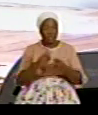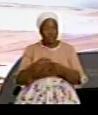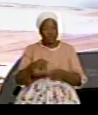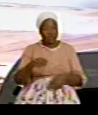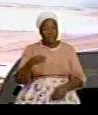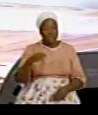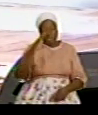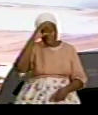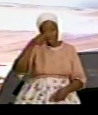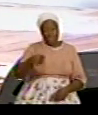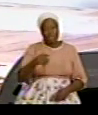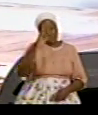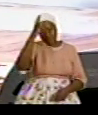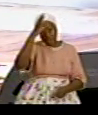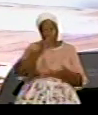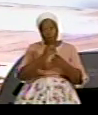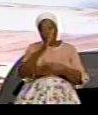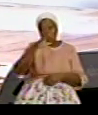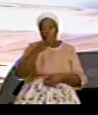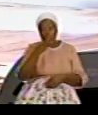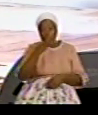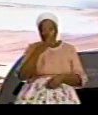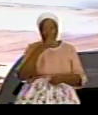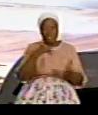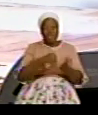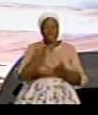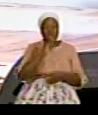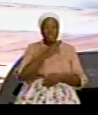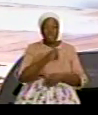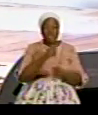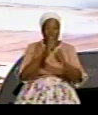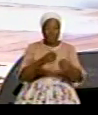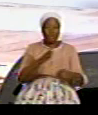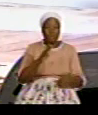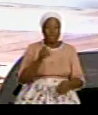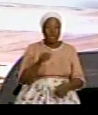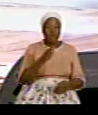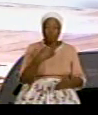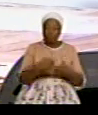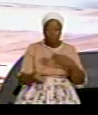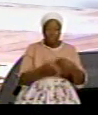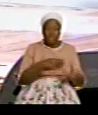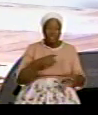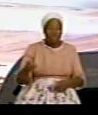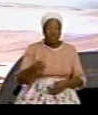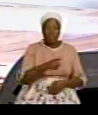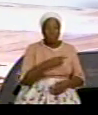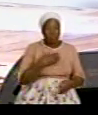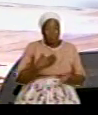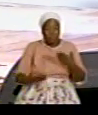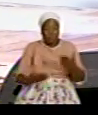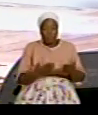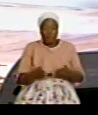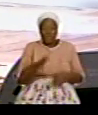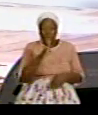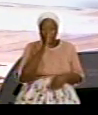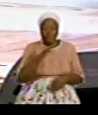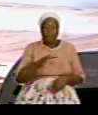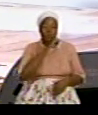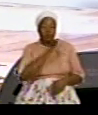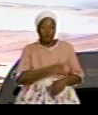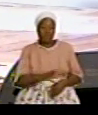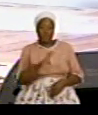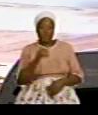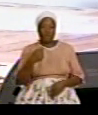mother, it's a gift, by whatsoever thou mightest be profited by me. In